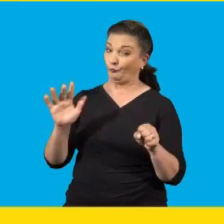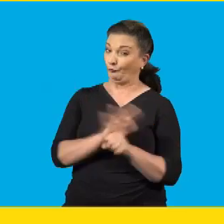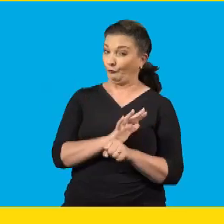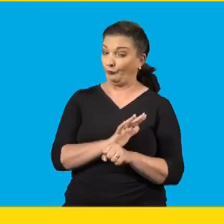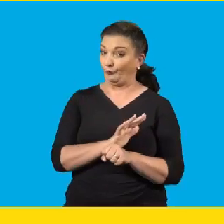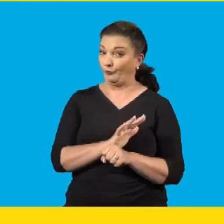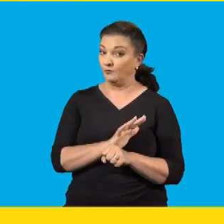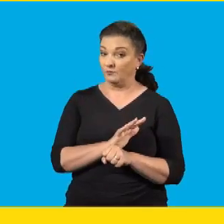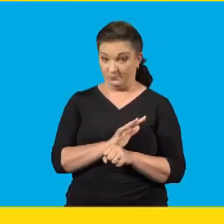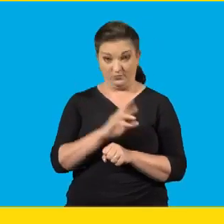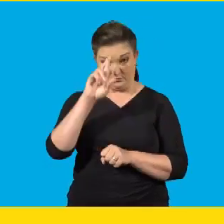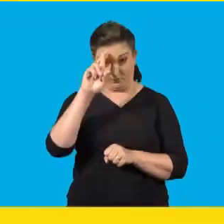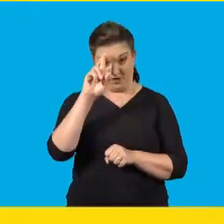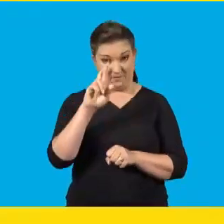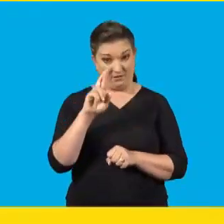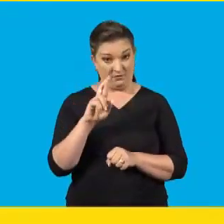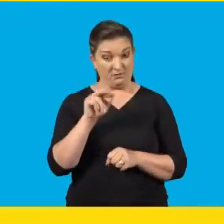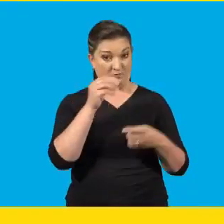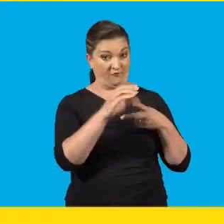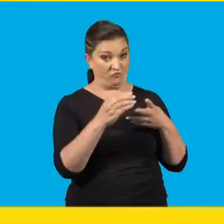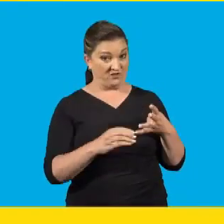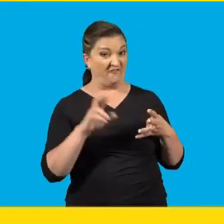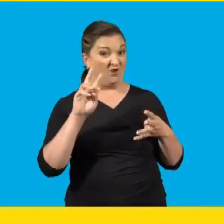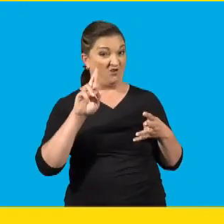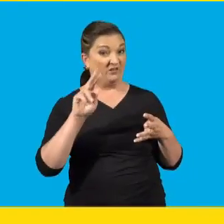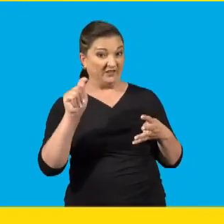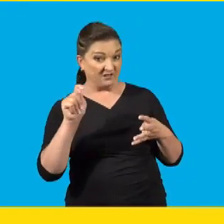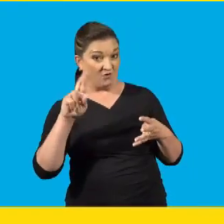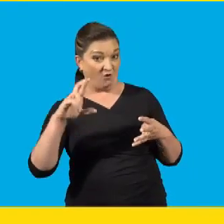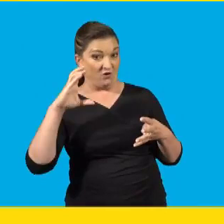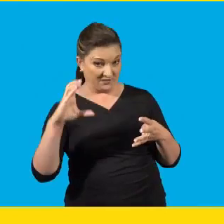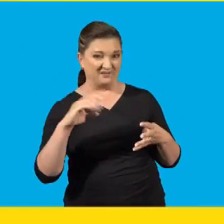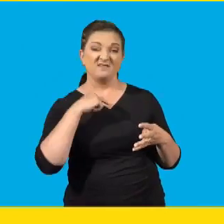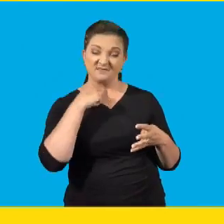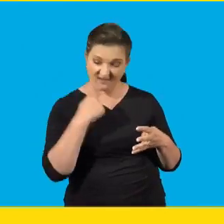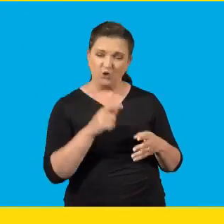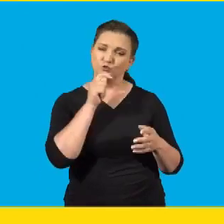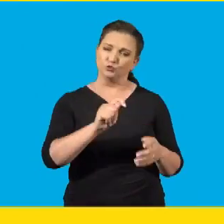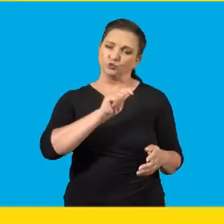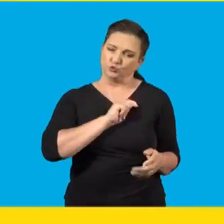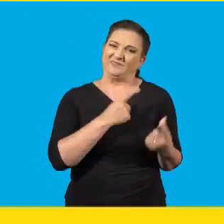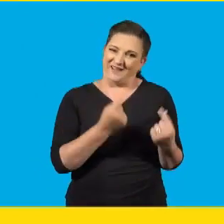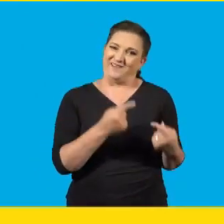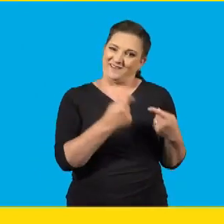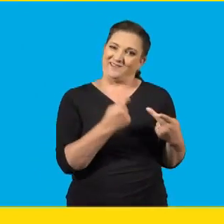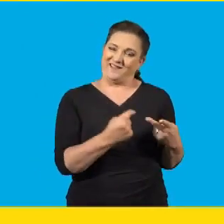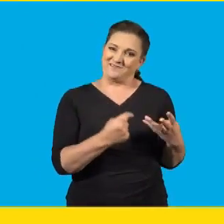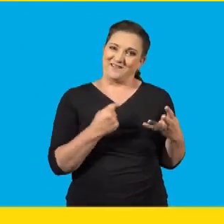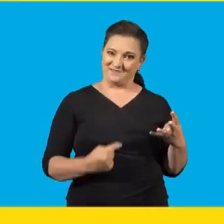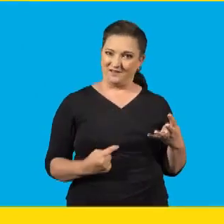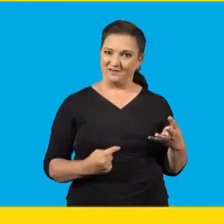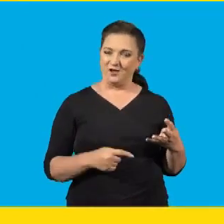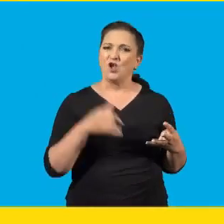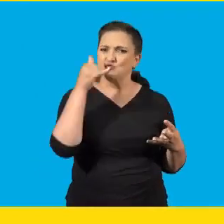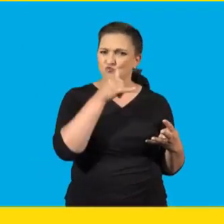truth. Remember, that was one of the conditions of the TRC. Tell the whole truth and prove that